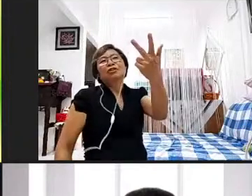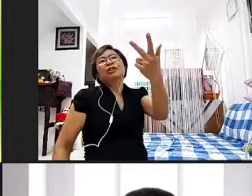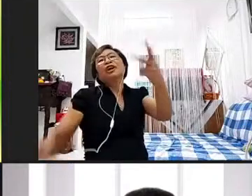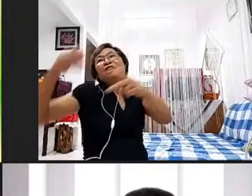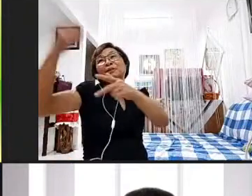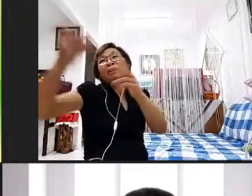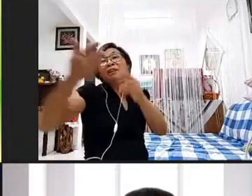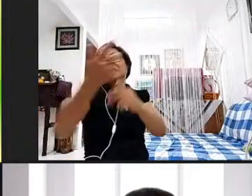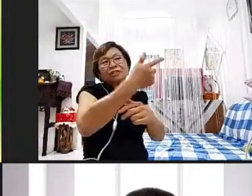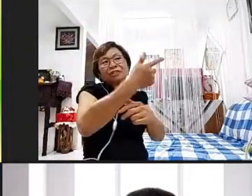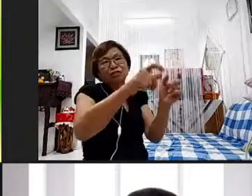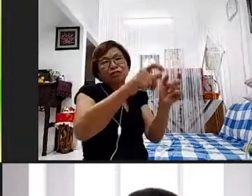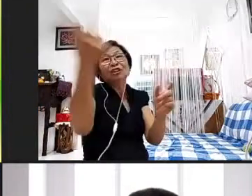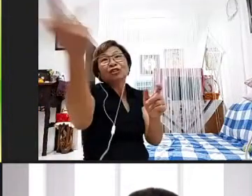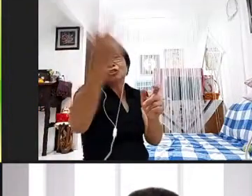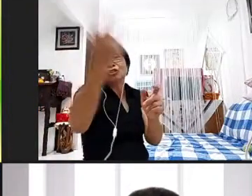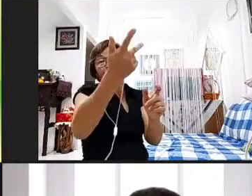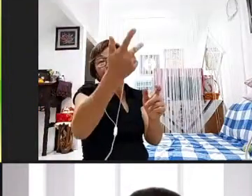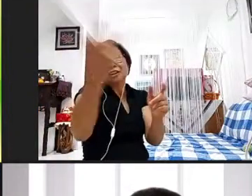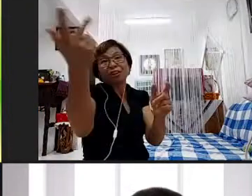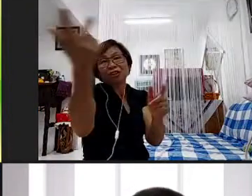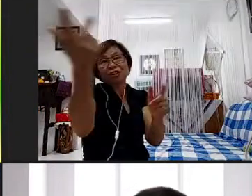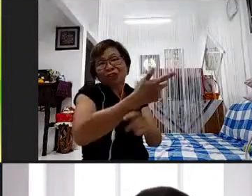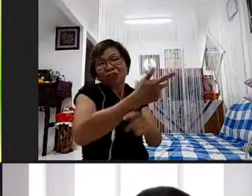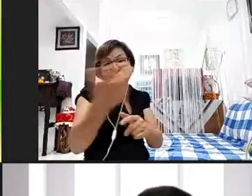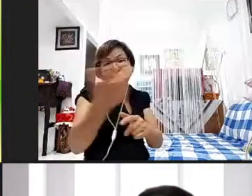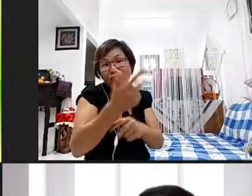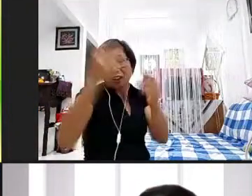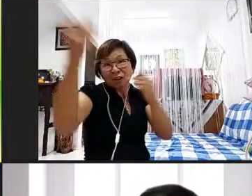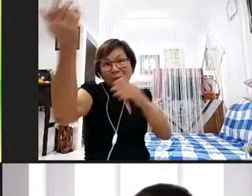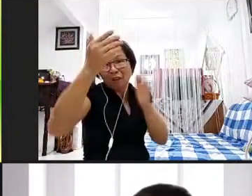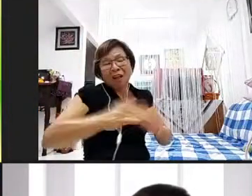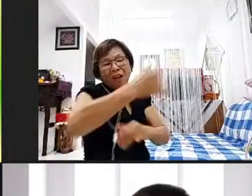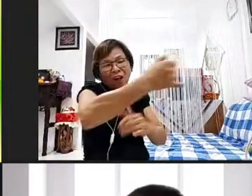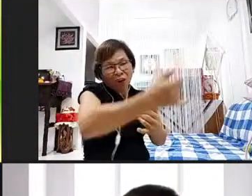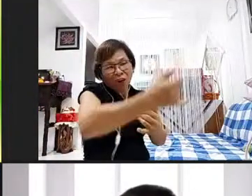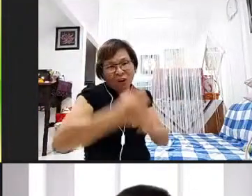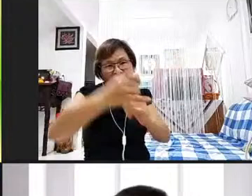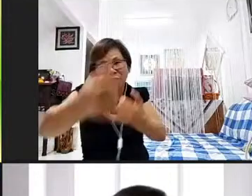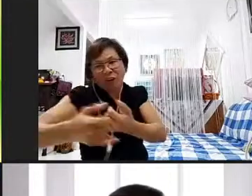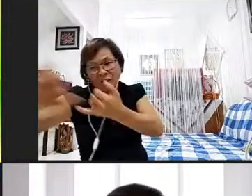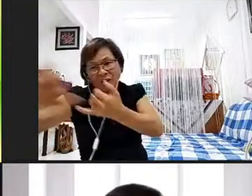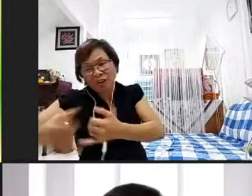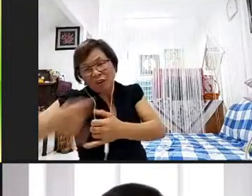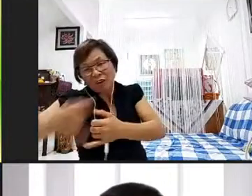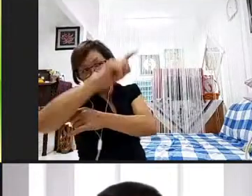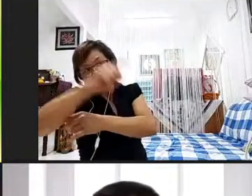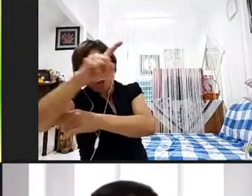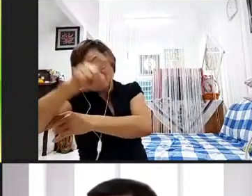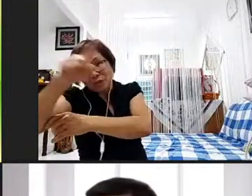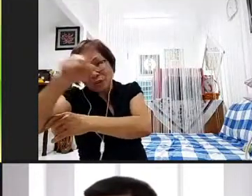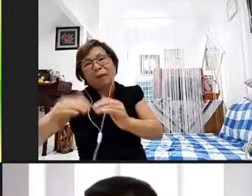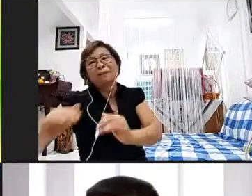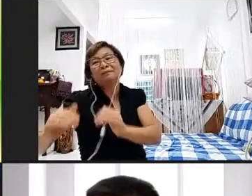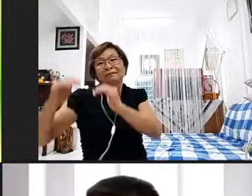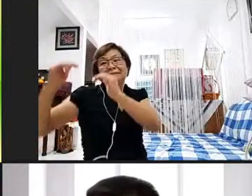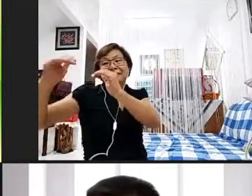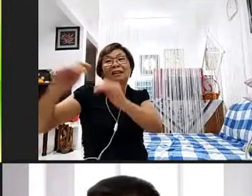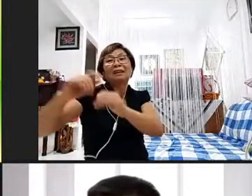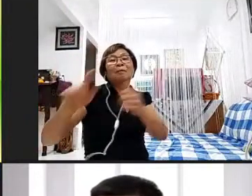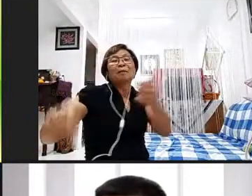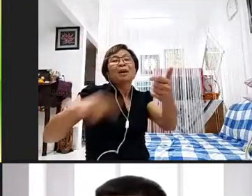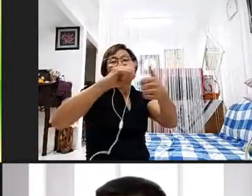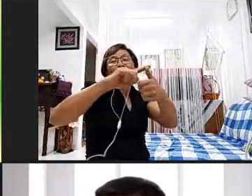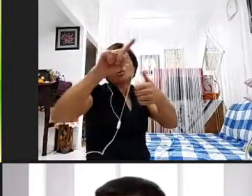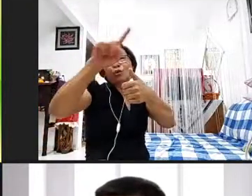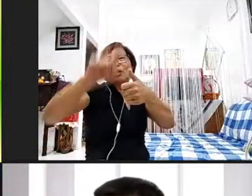now, after I've invited one by one, for you to address a specific question, my next question, not mine actually,